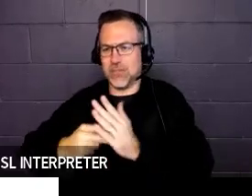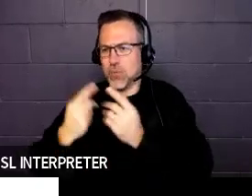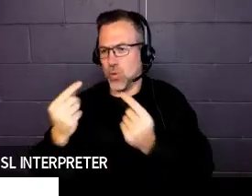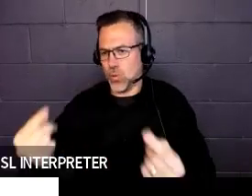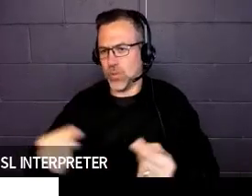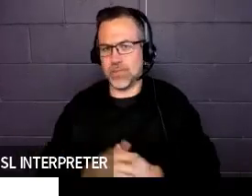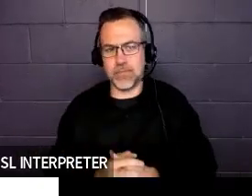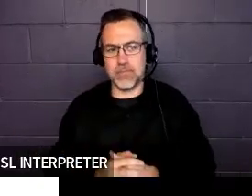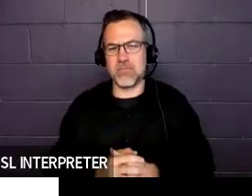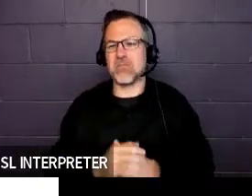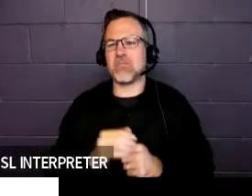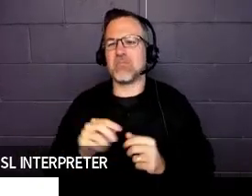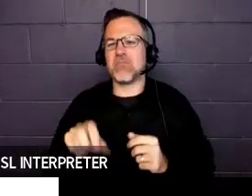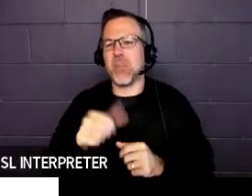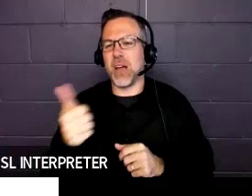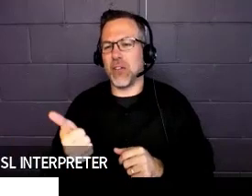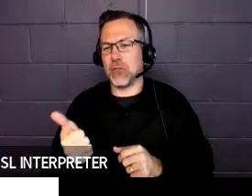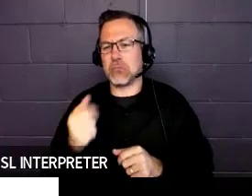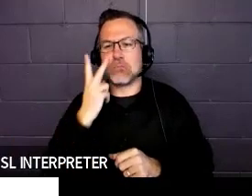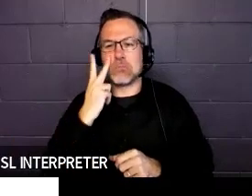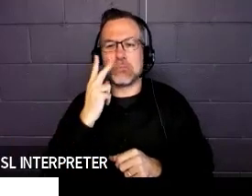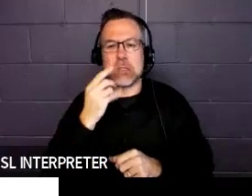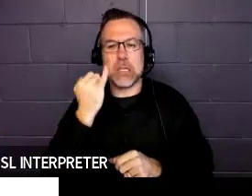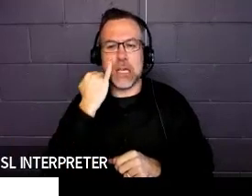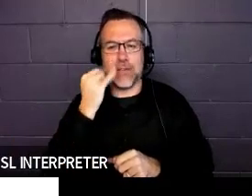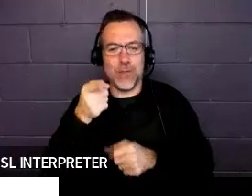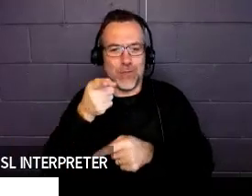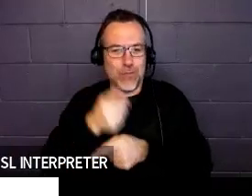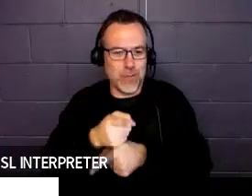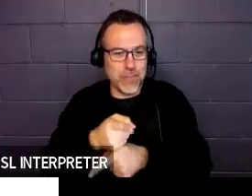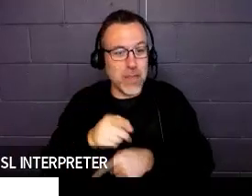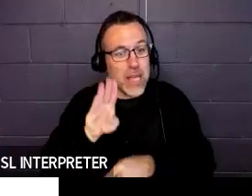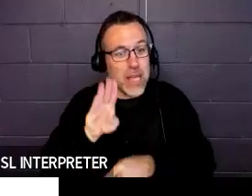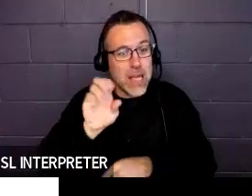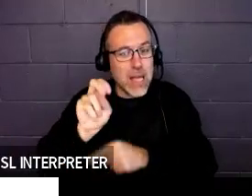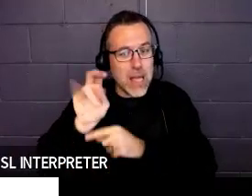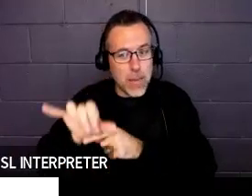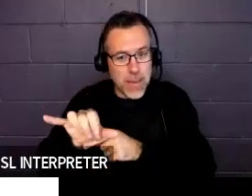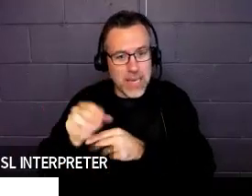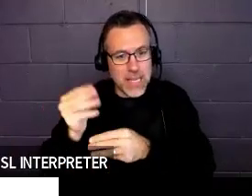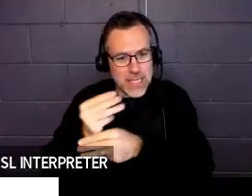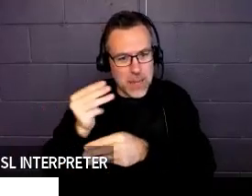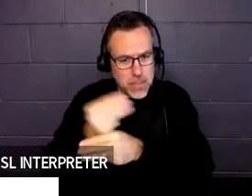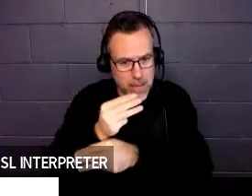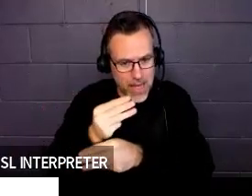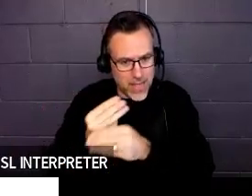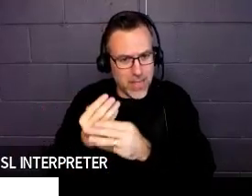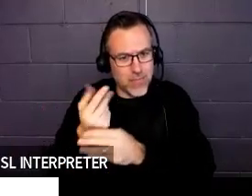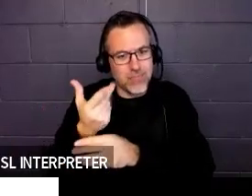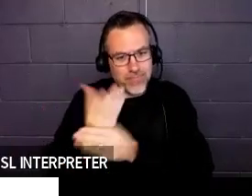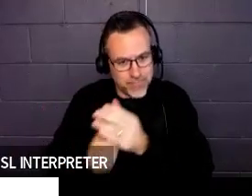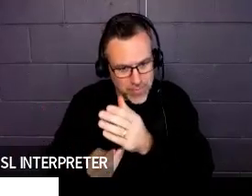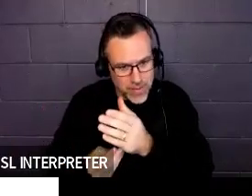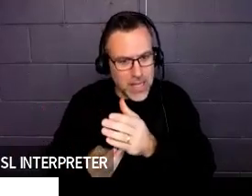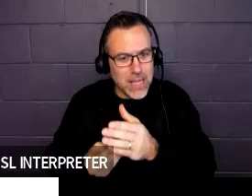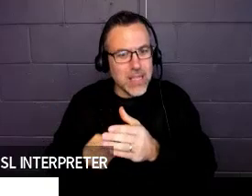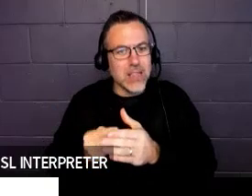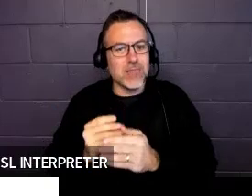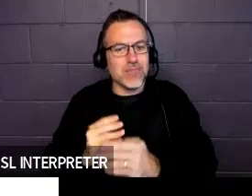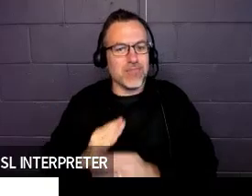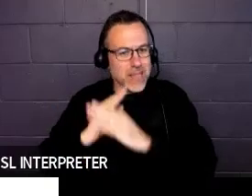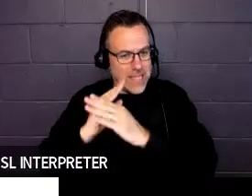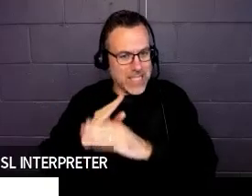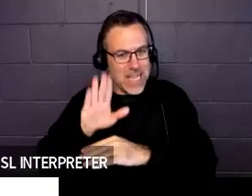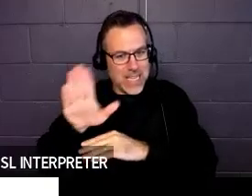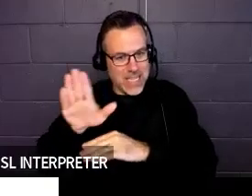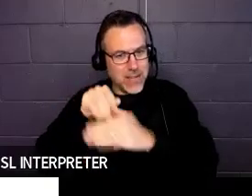Okay, let's try another one. So this statement says Benny's math deficits impact his ability to access grade level math